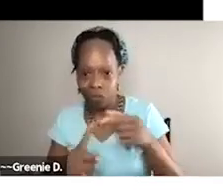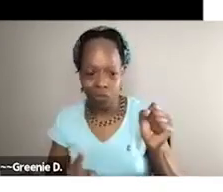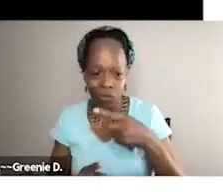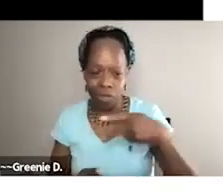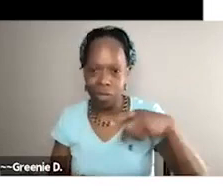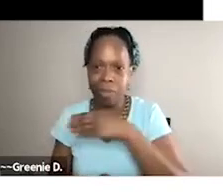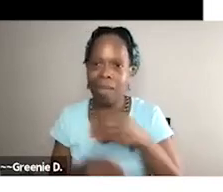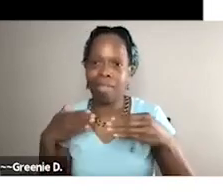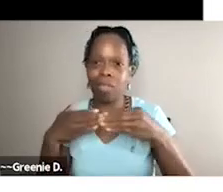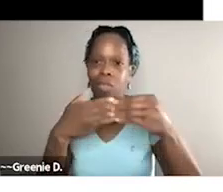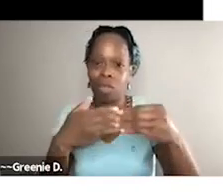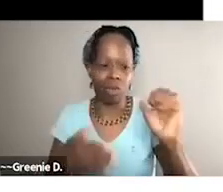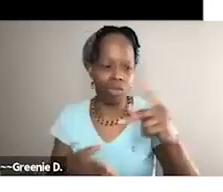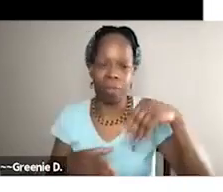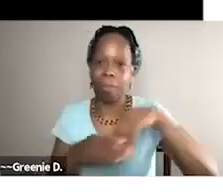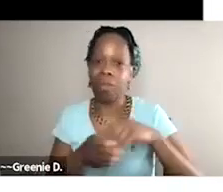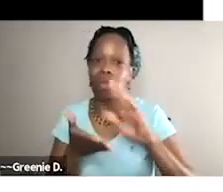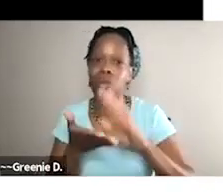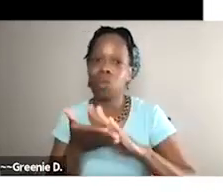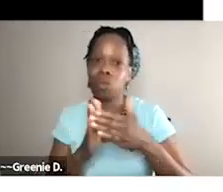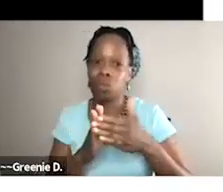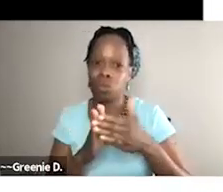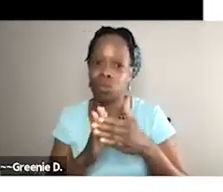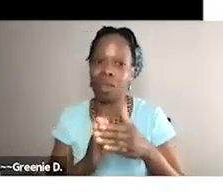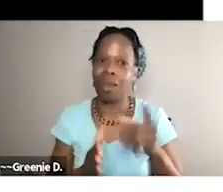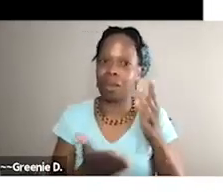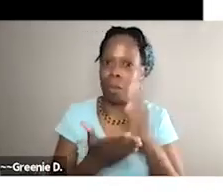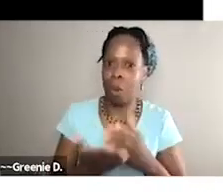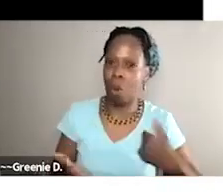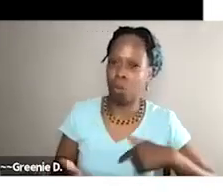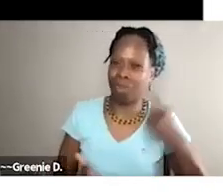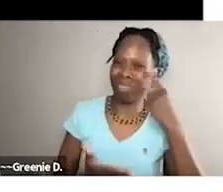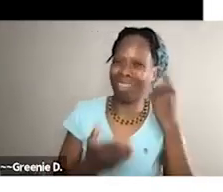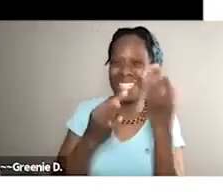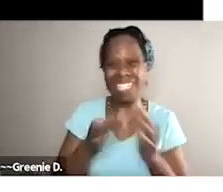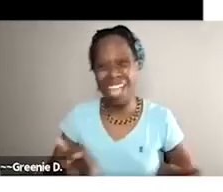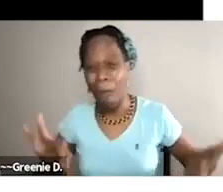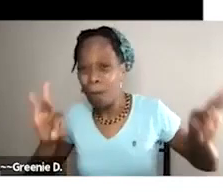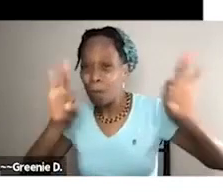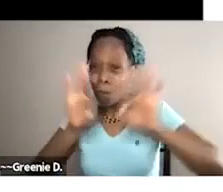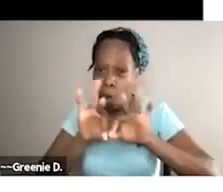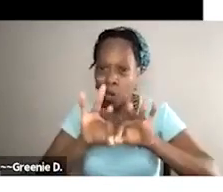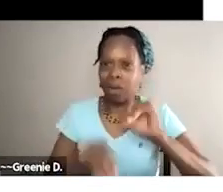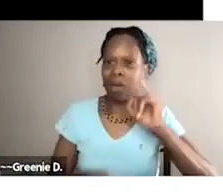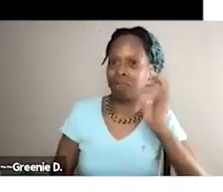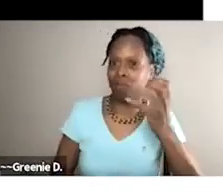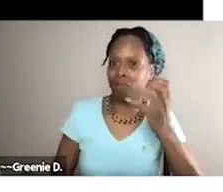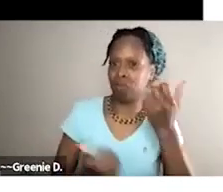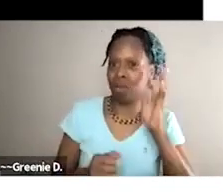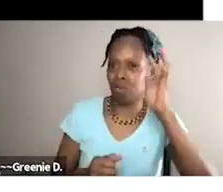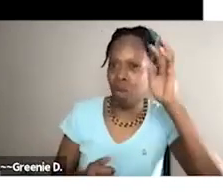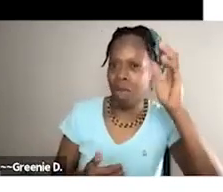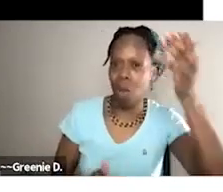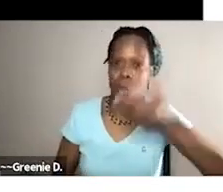The piece that we think is so important is if you're trying to create a welcoming community, it is just